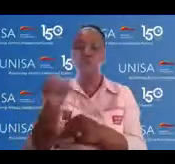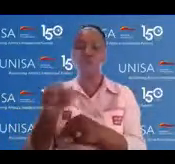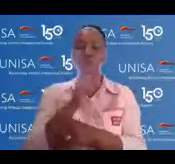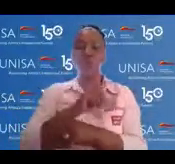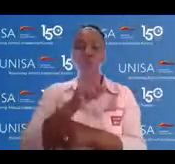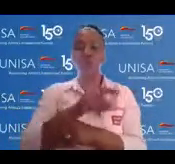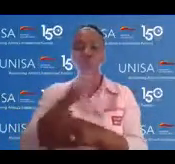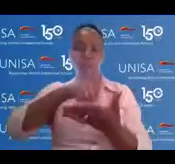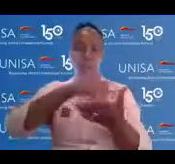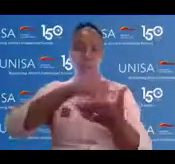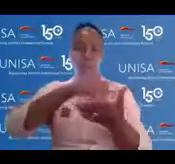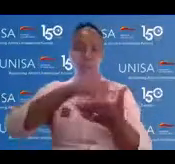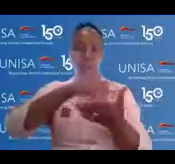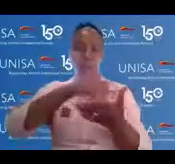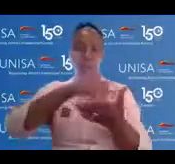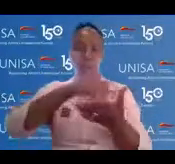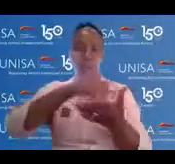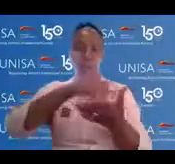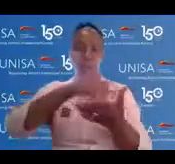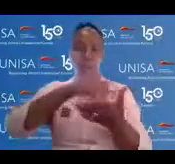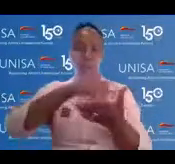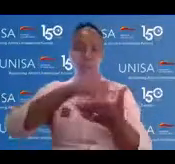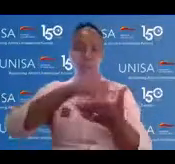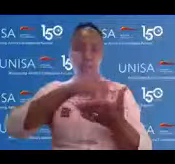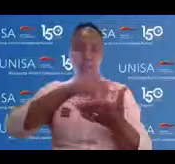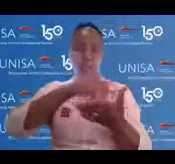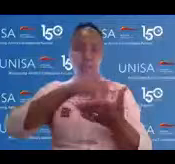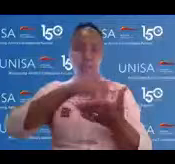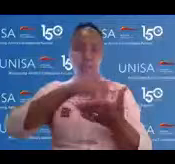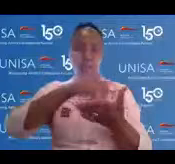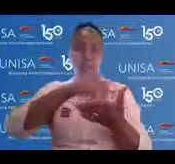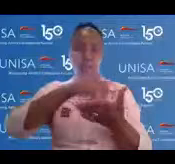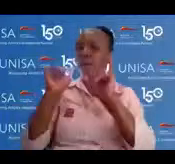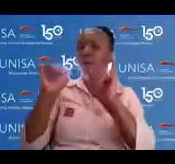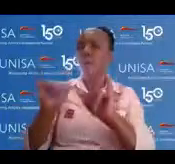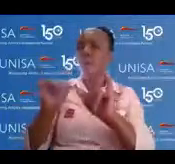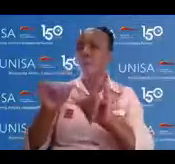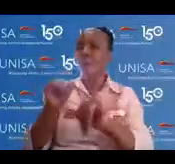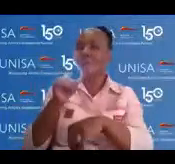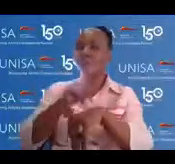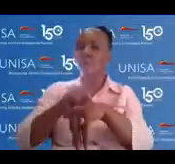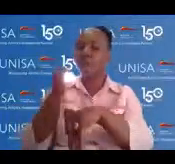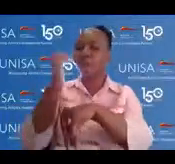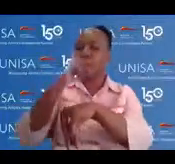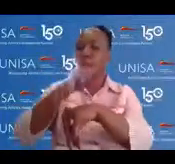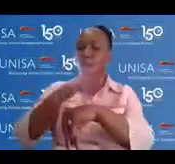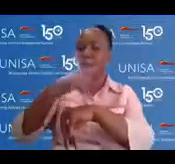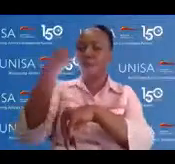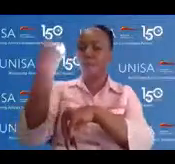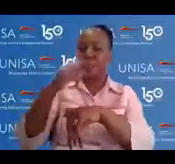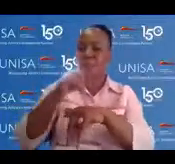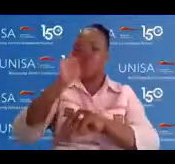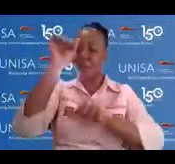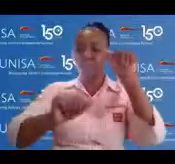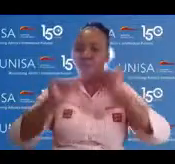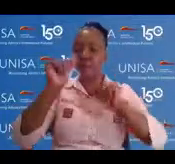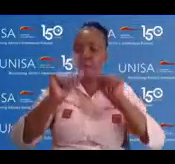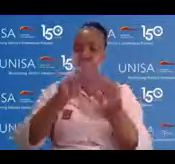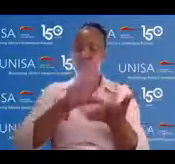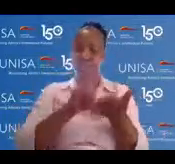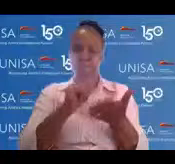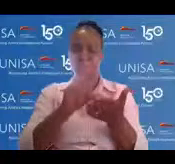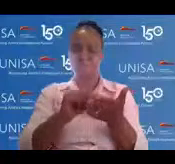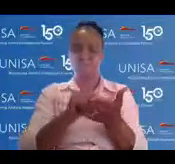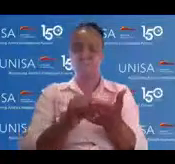successfully. So if you are going to wait for the day of your first assessment to download, guaranteed you are going